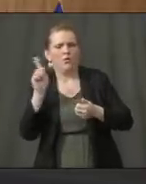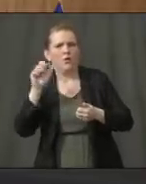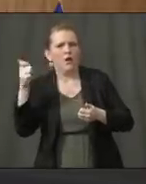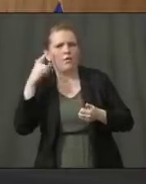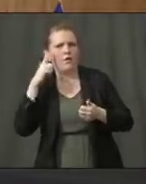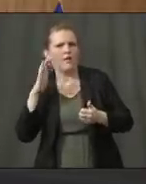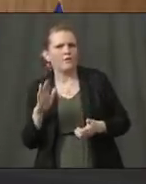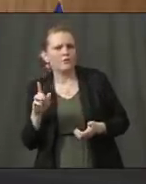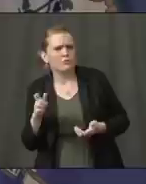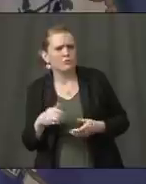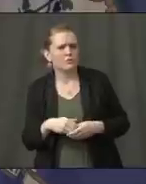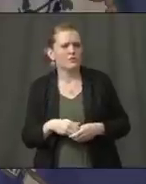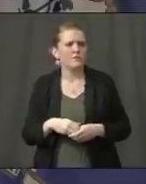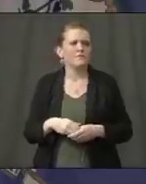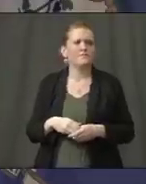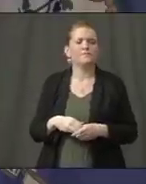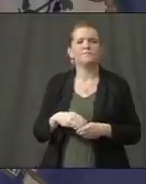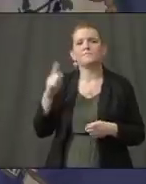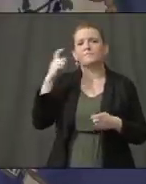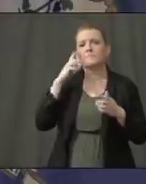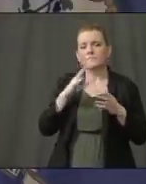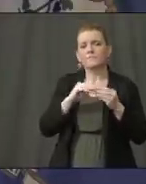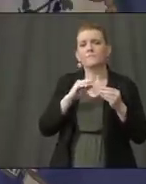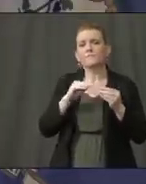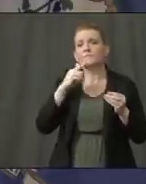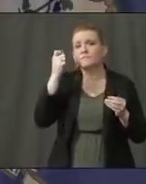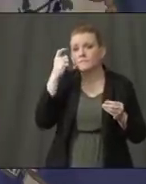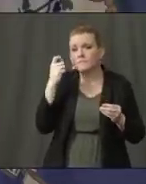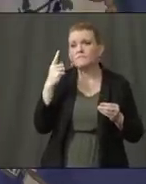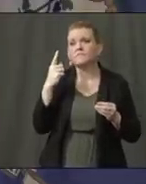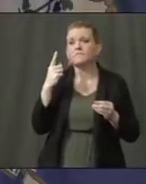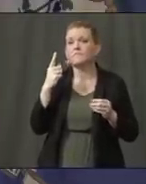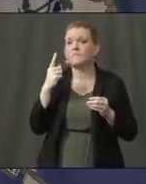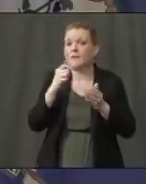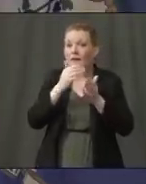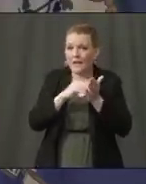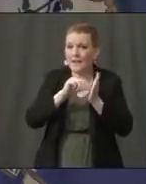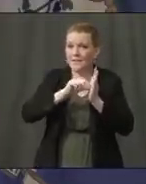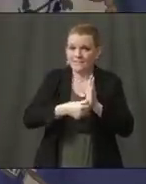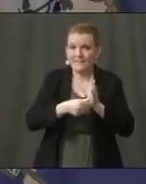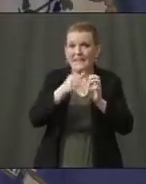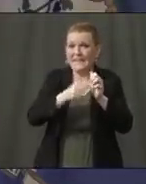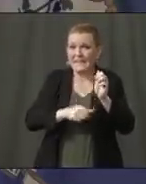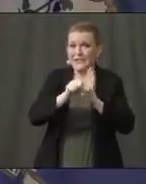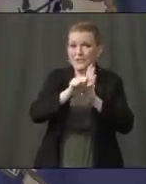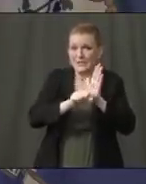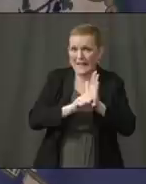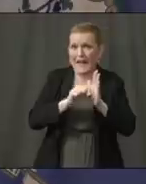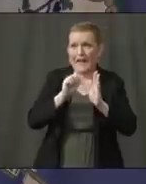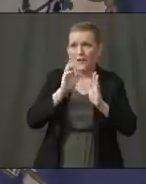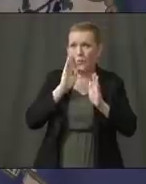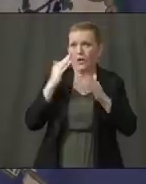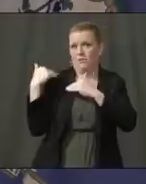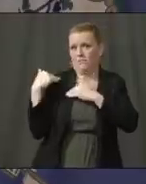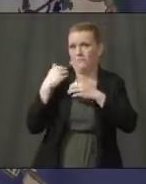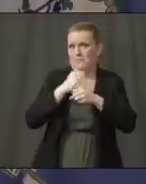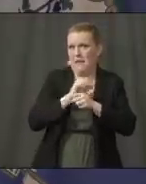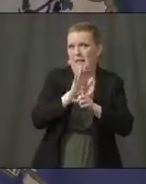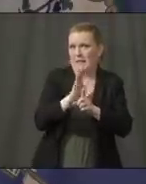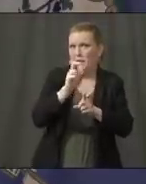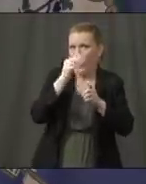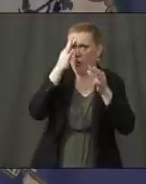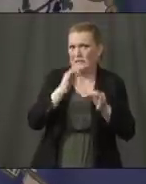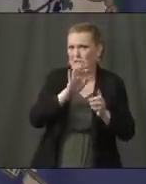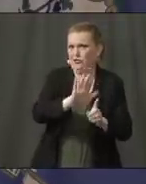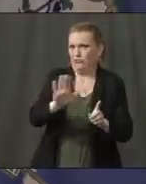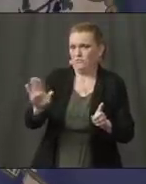First of all, every state, makes its own decisions. That said, I think we're much better off when I